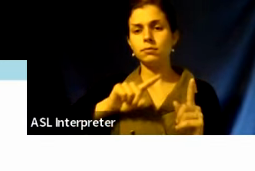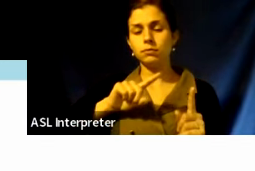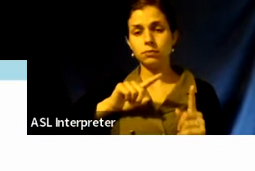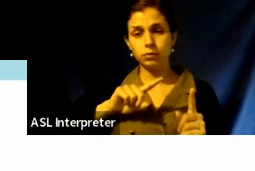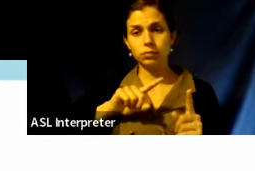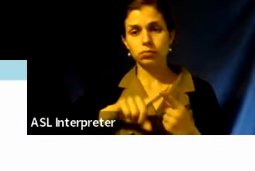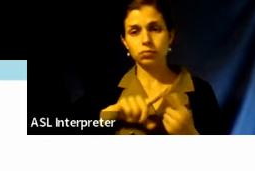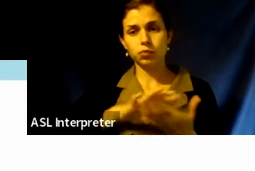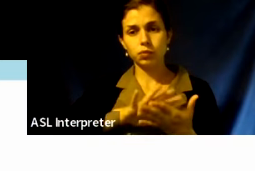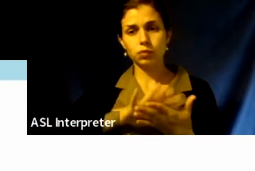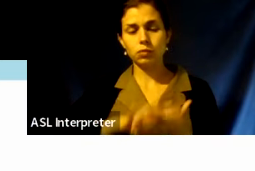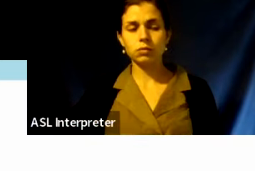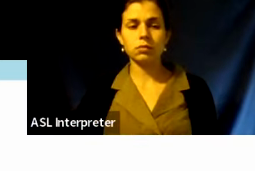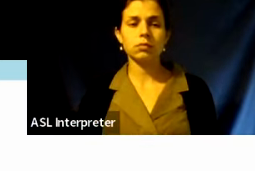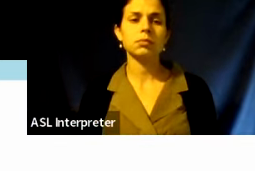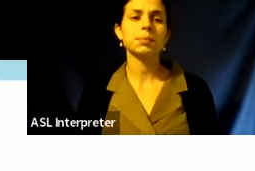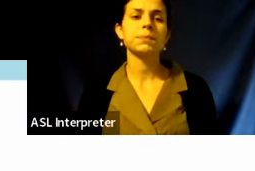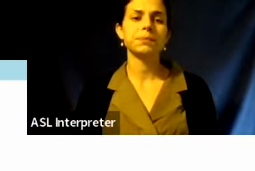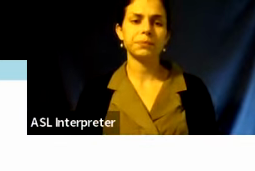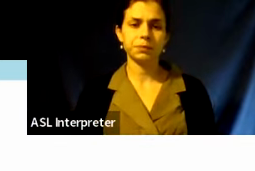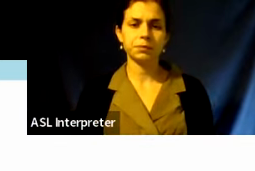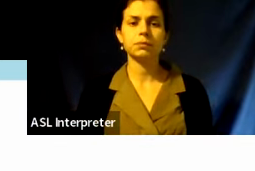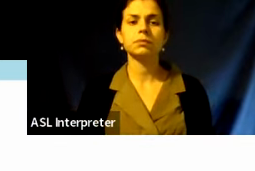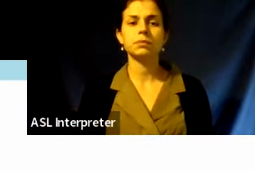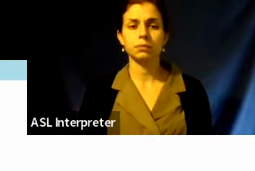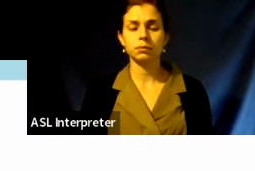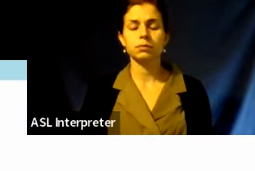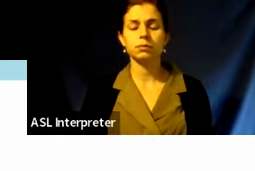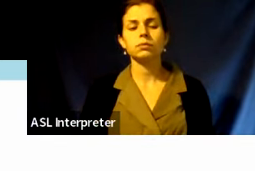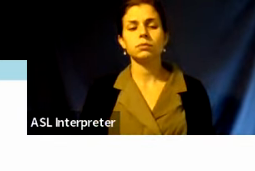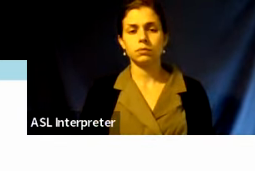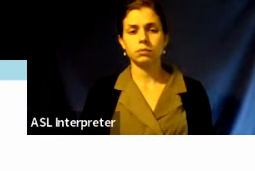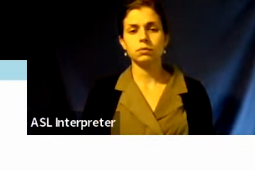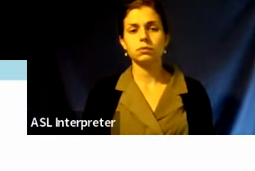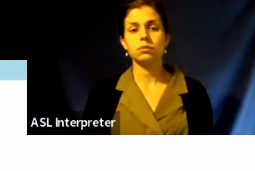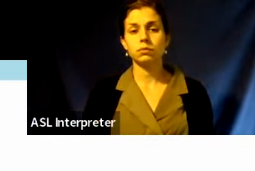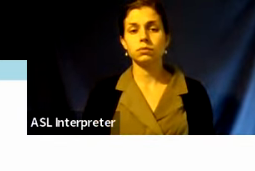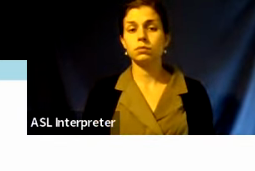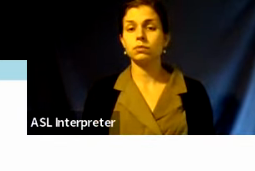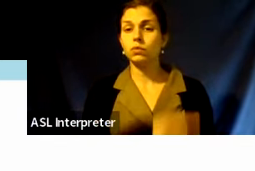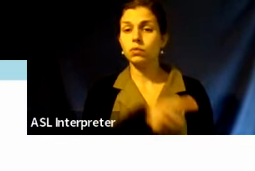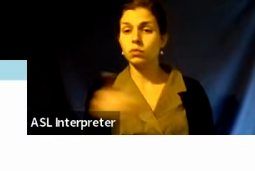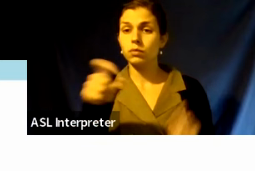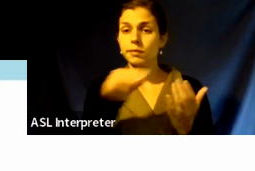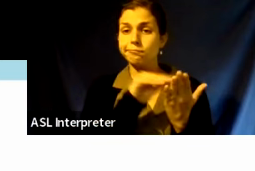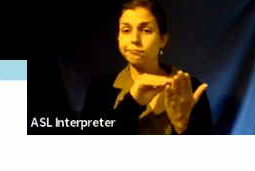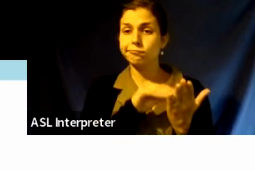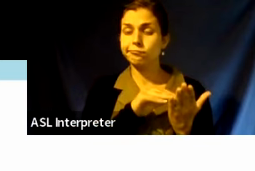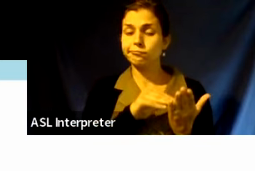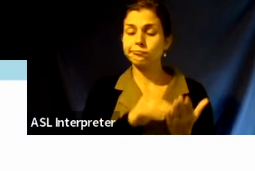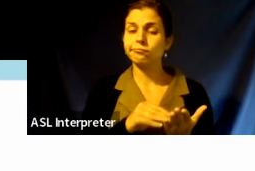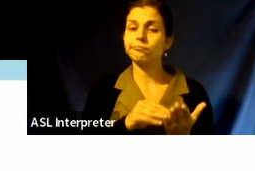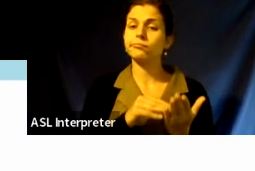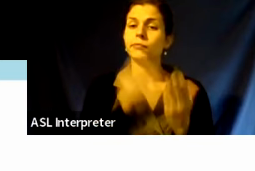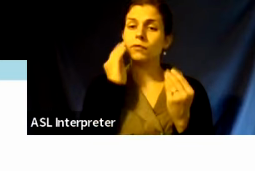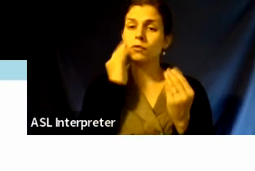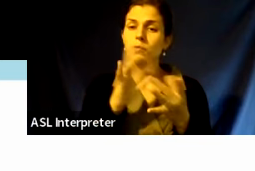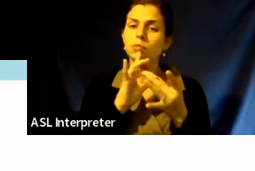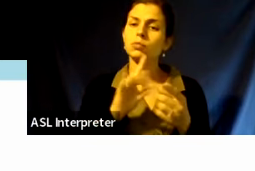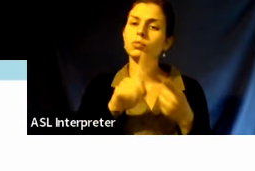schools. It provides the means for providing balance information on food service, as well as applying